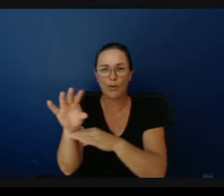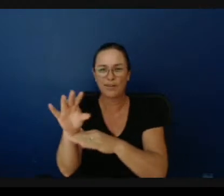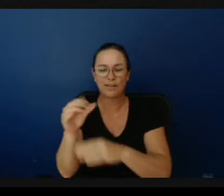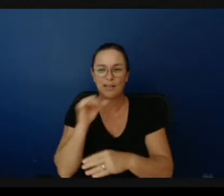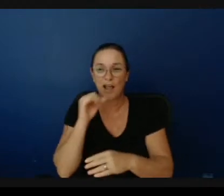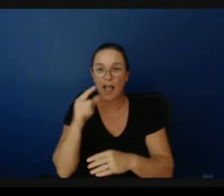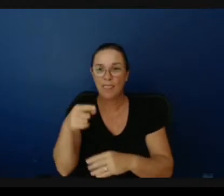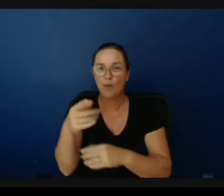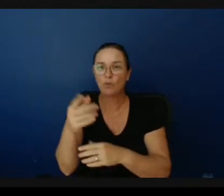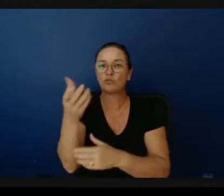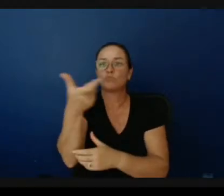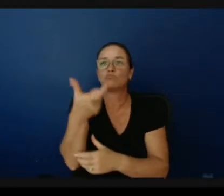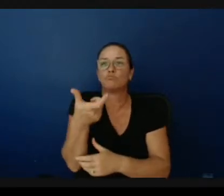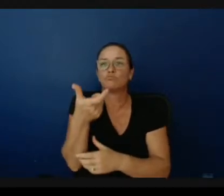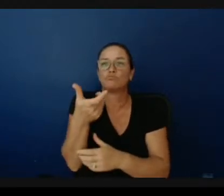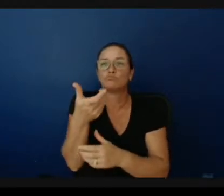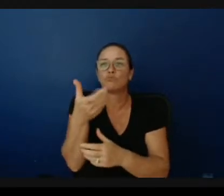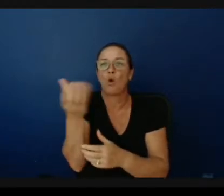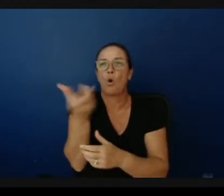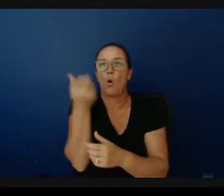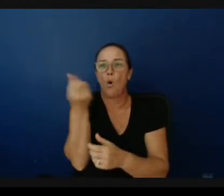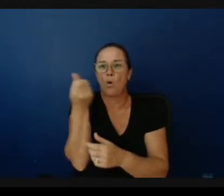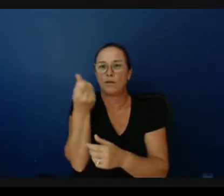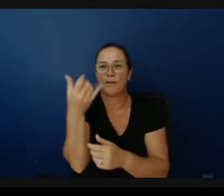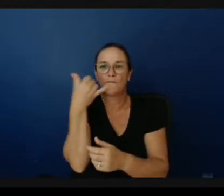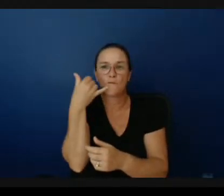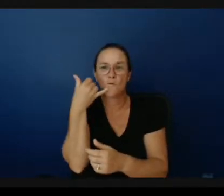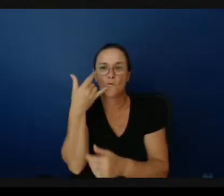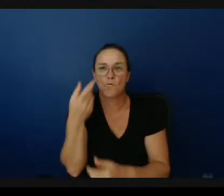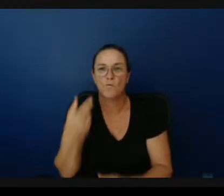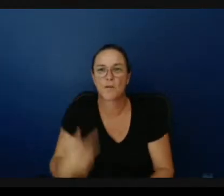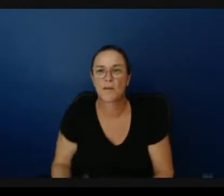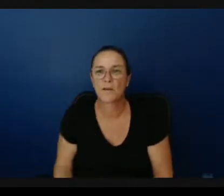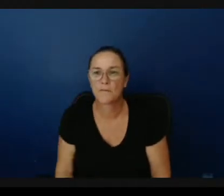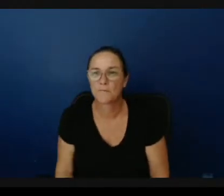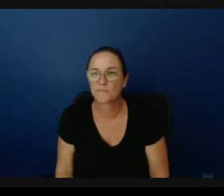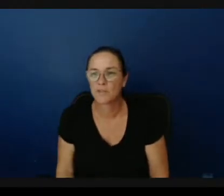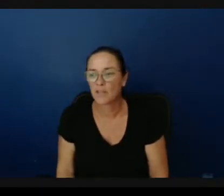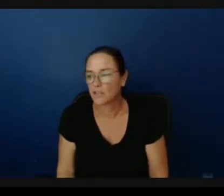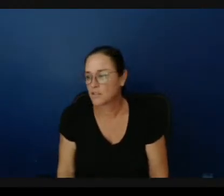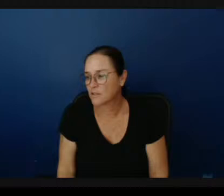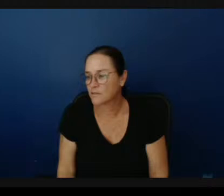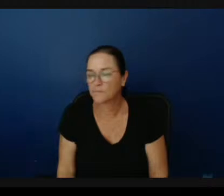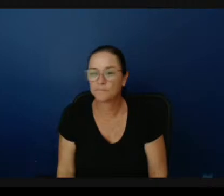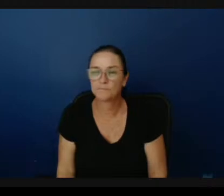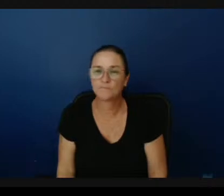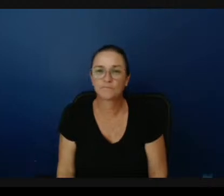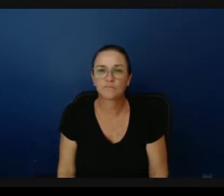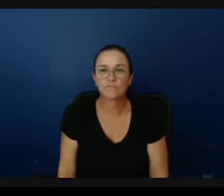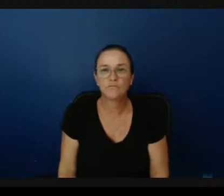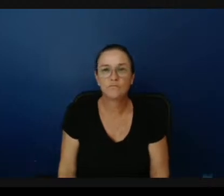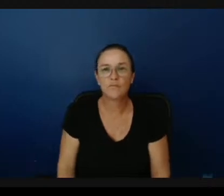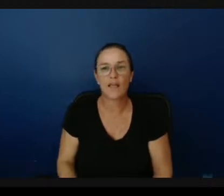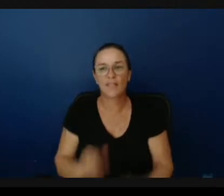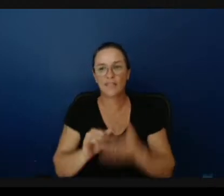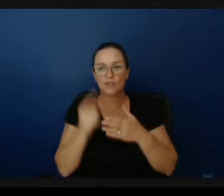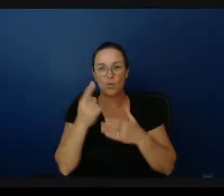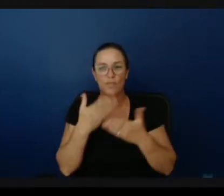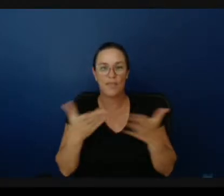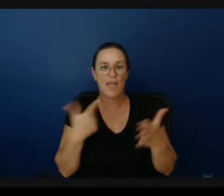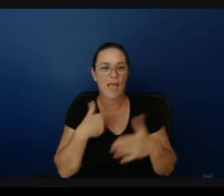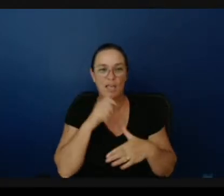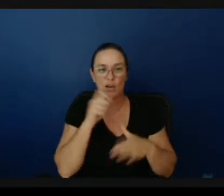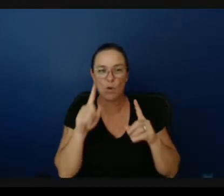It's really good. Pretty impressive. Yeah. Yeah, and also the exposure on them. That's the one thing why I don't go and take these photos